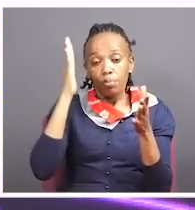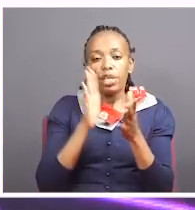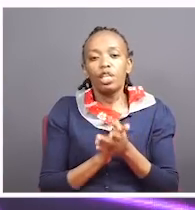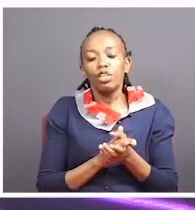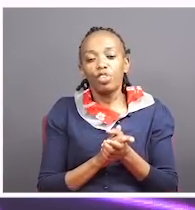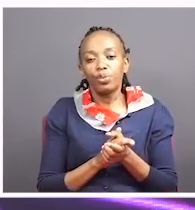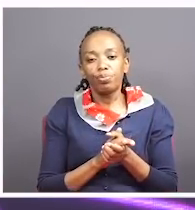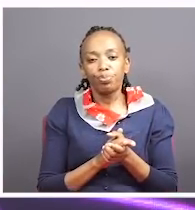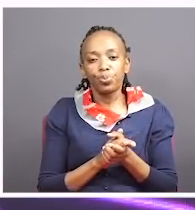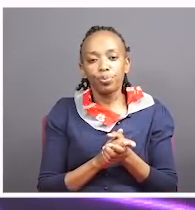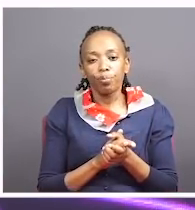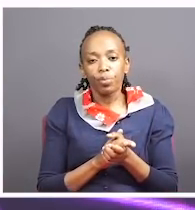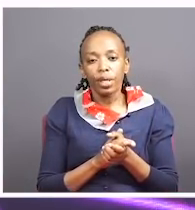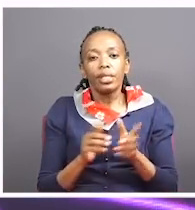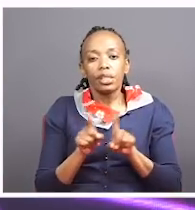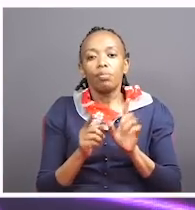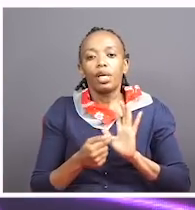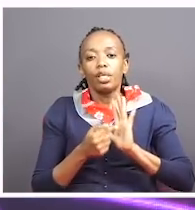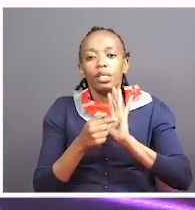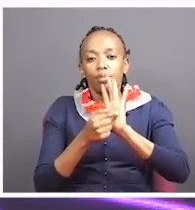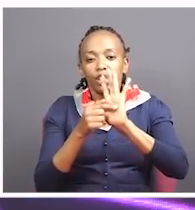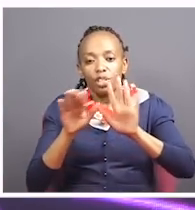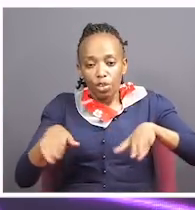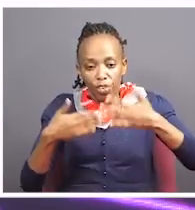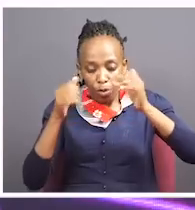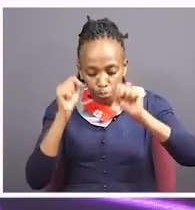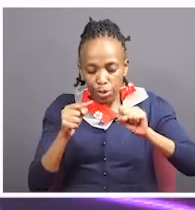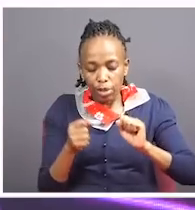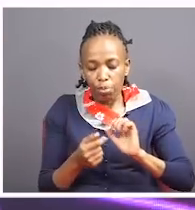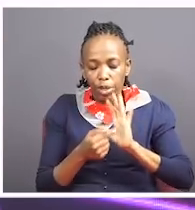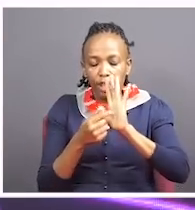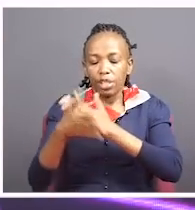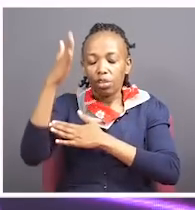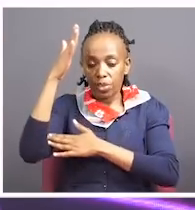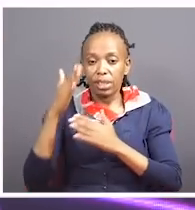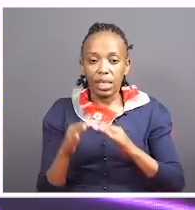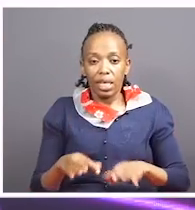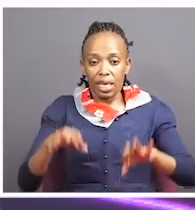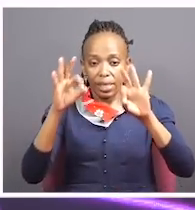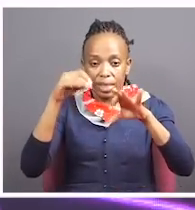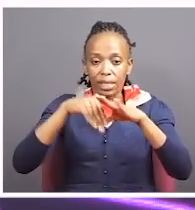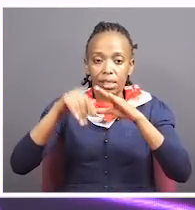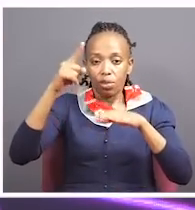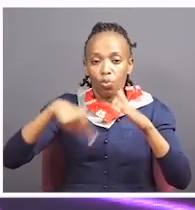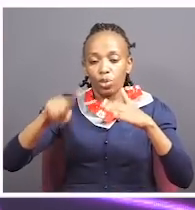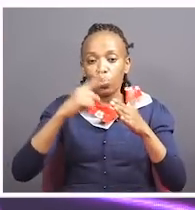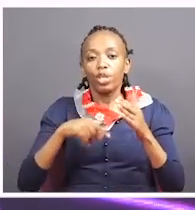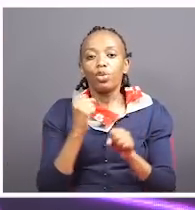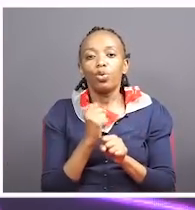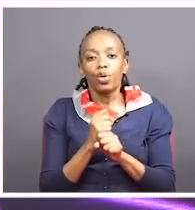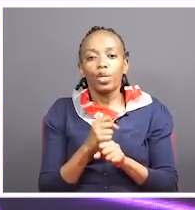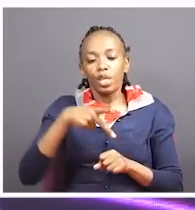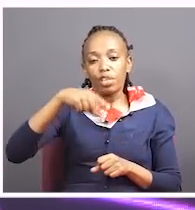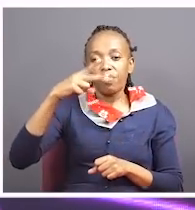I believe are and a demonstration of how we can radiate God's excellence in what we do.